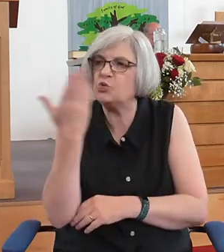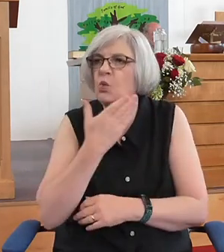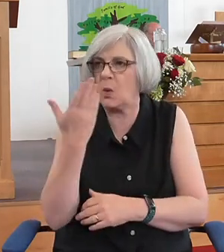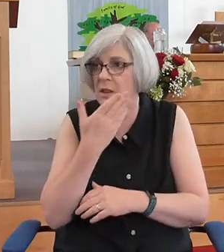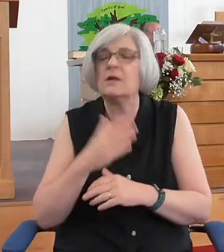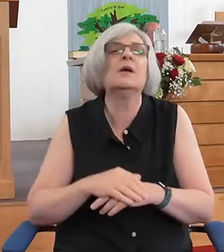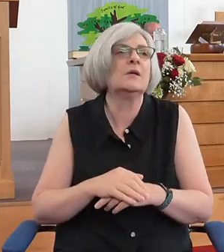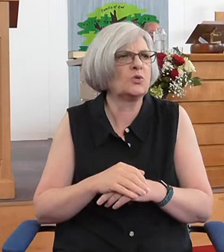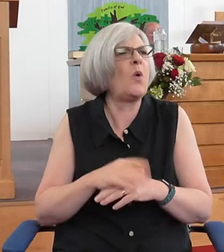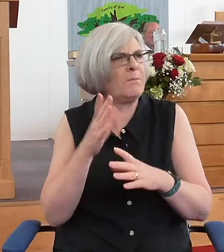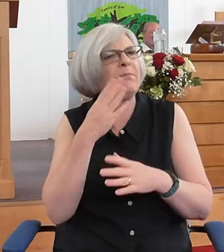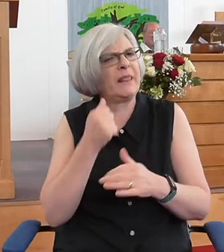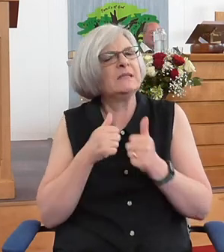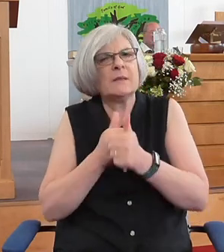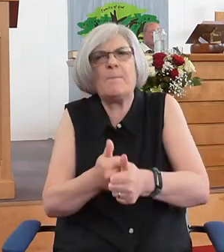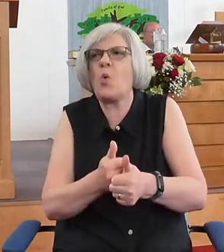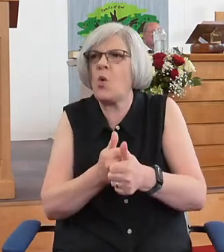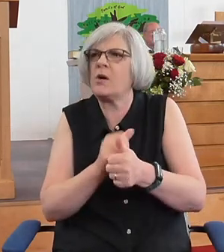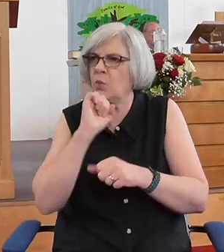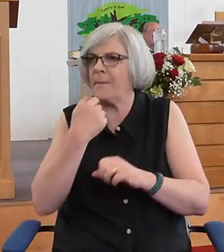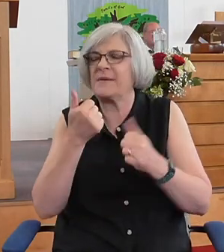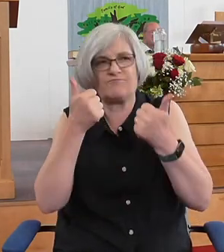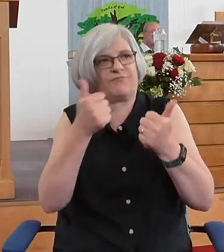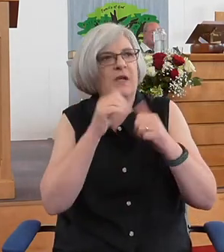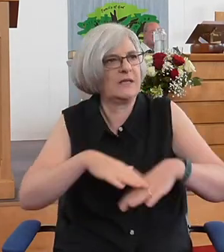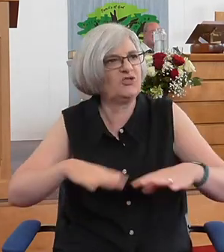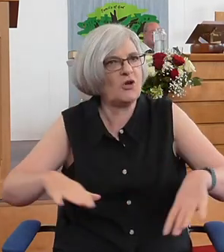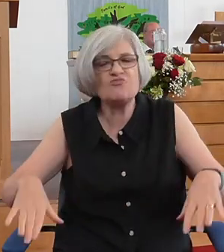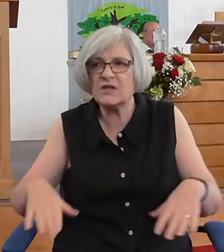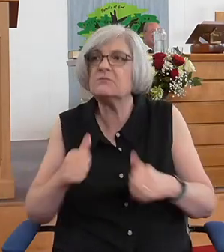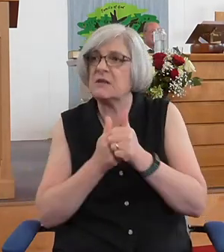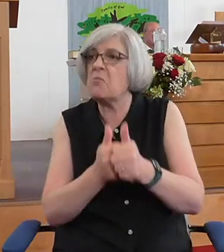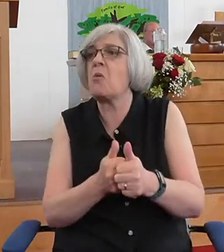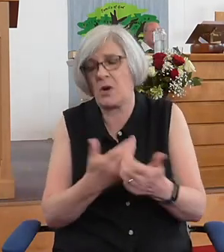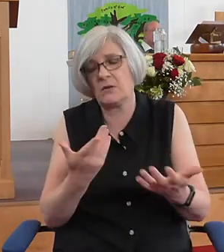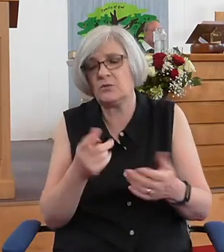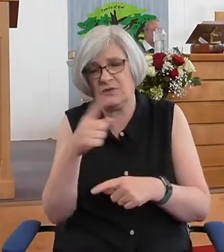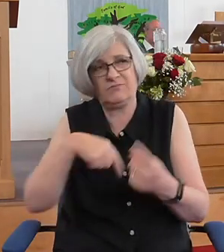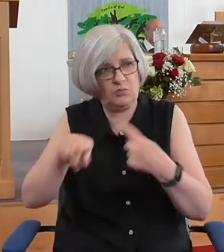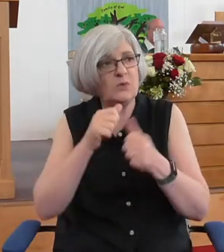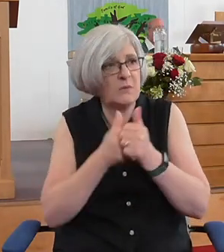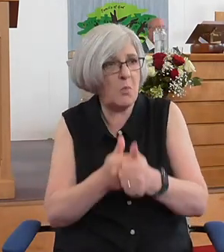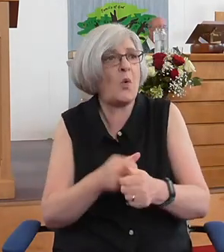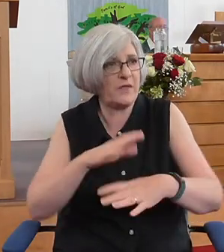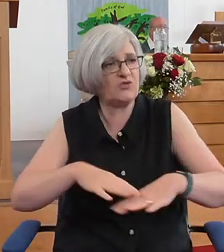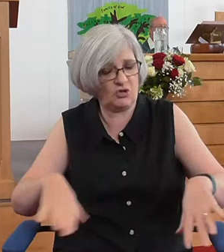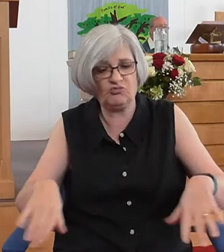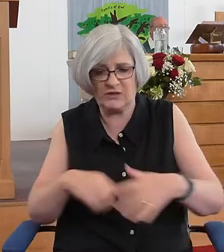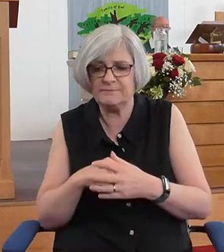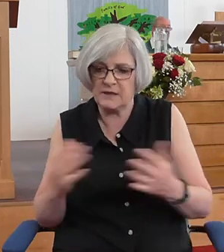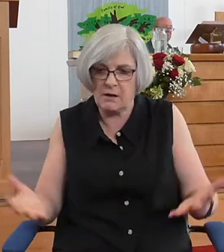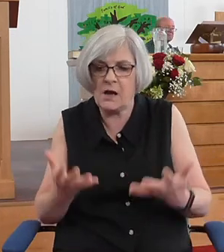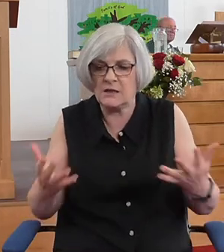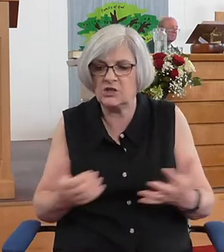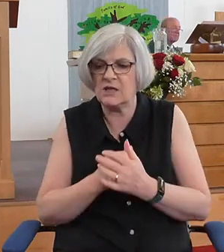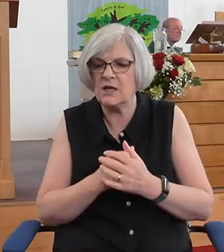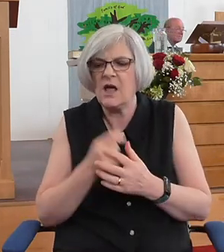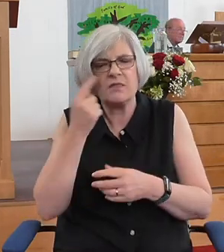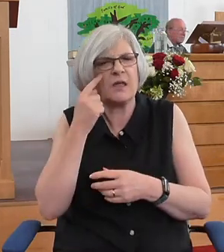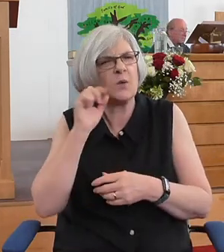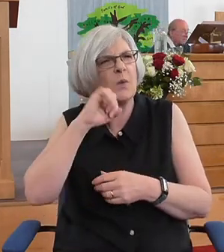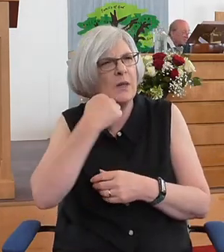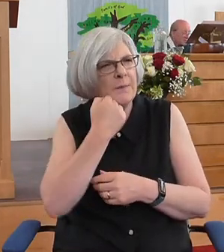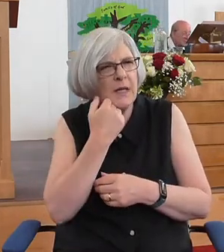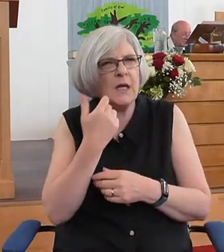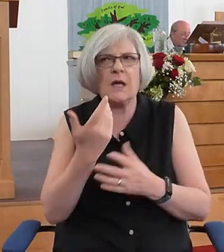along and support that. It'd be great for the kids to know that you support them all and give them all the encouragement you can. I think there's going to be